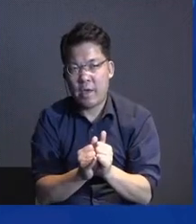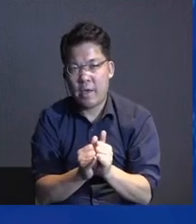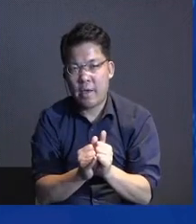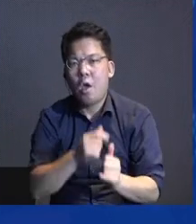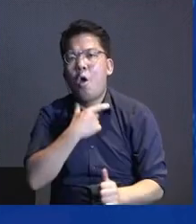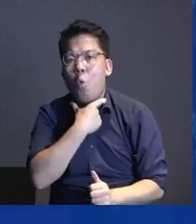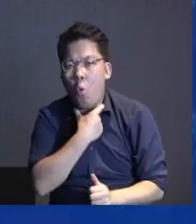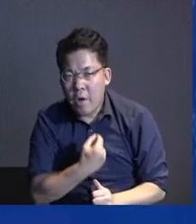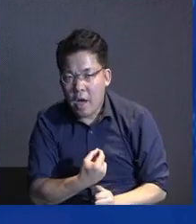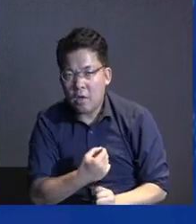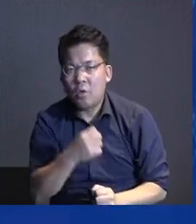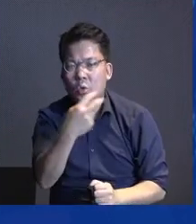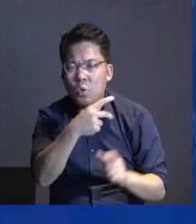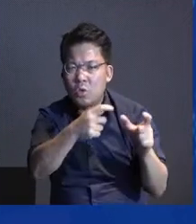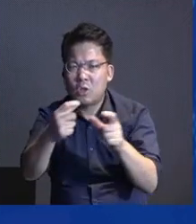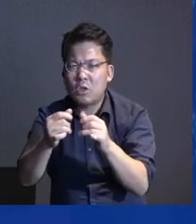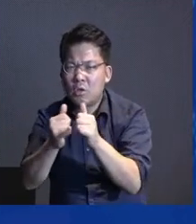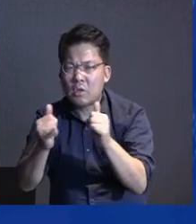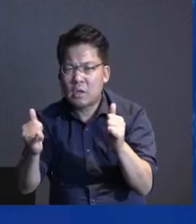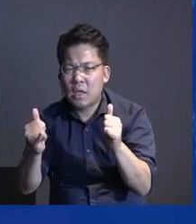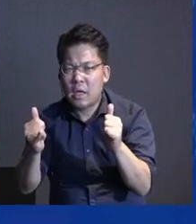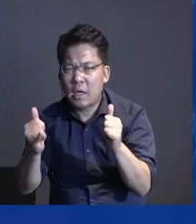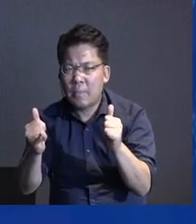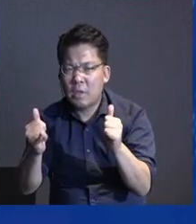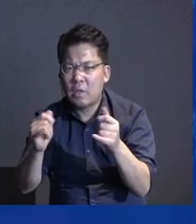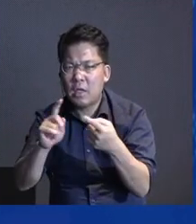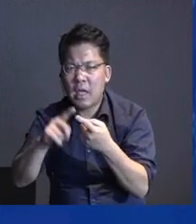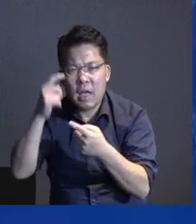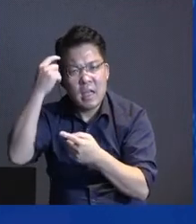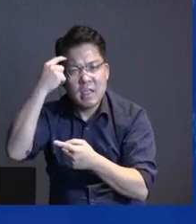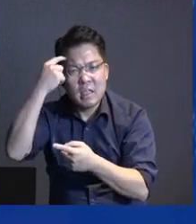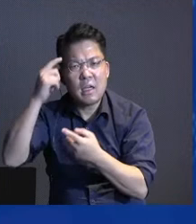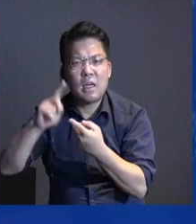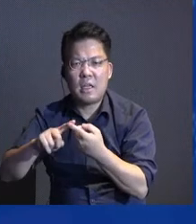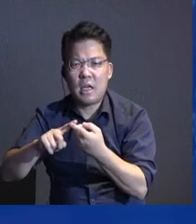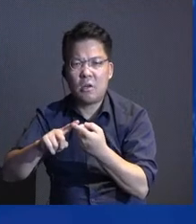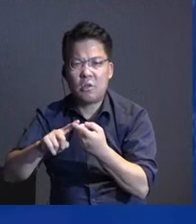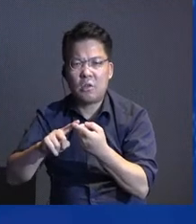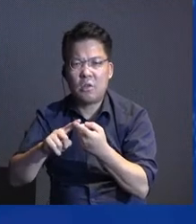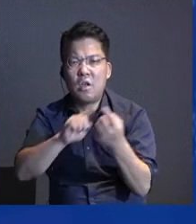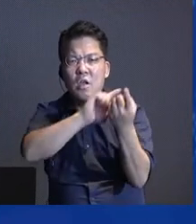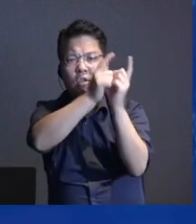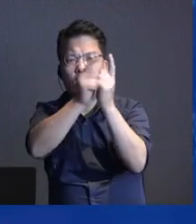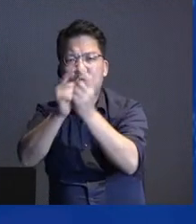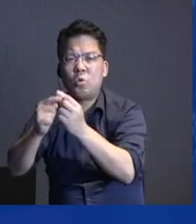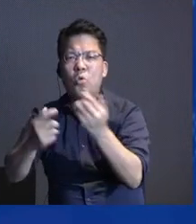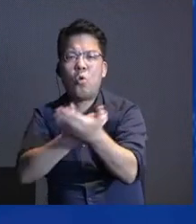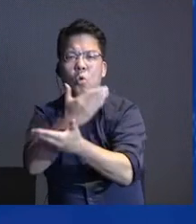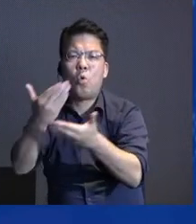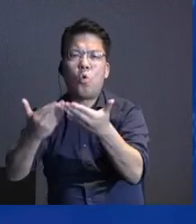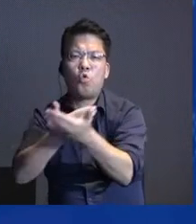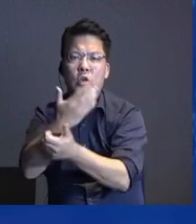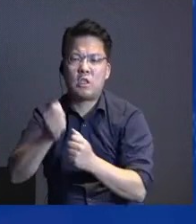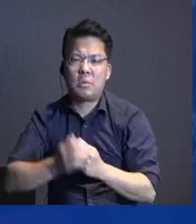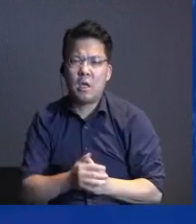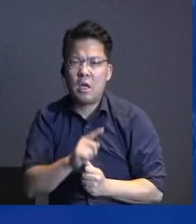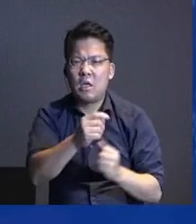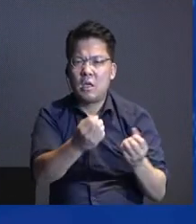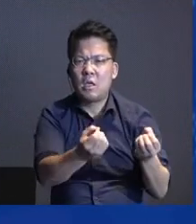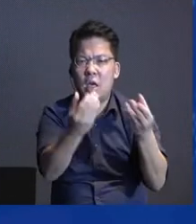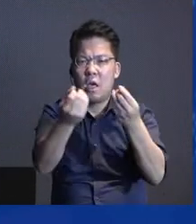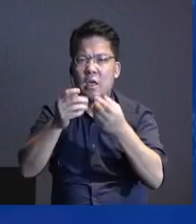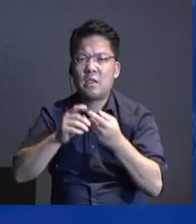kind of on the street next to a sidewalk. So people were, of course, invited, but also some passers-by were able